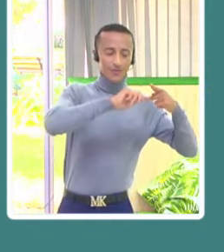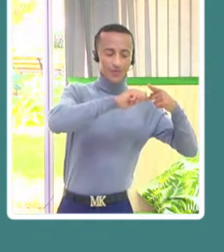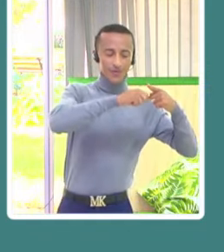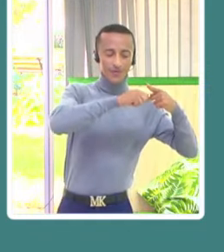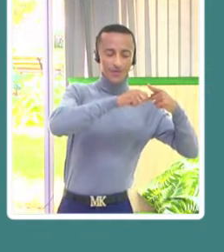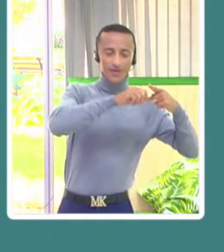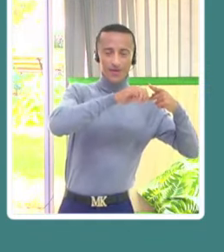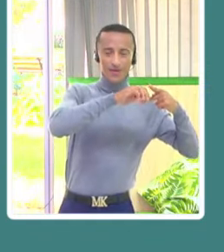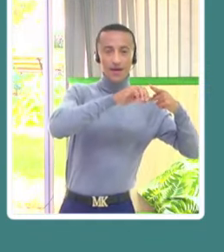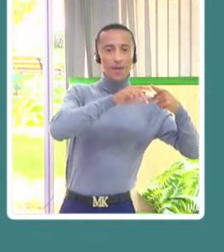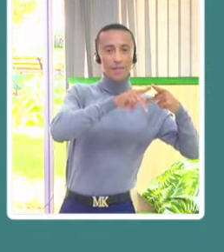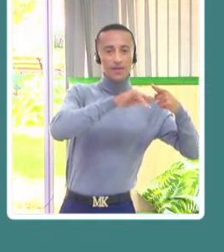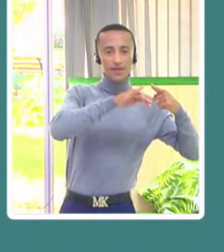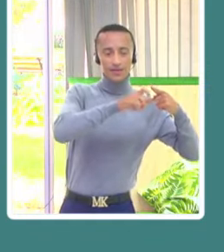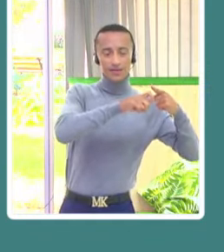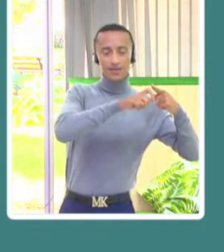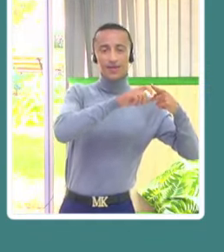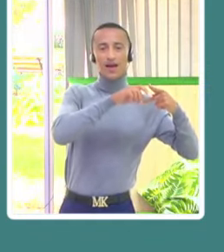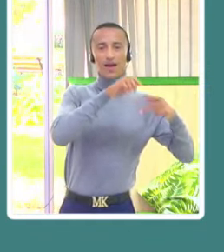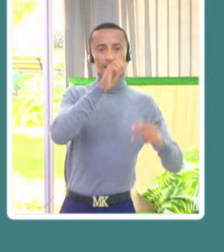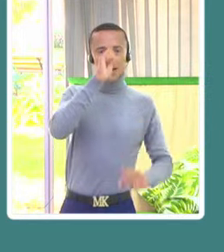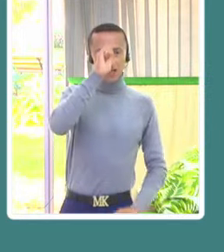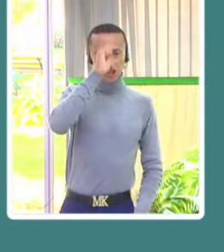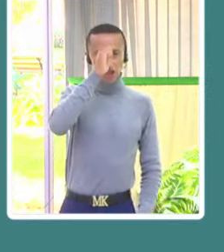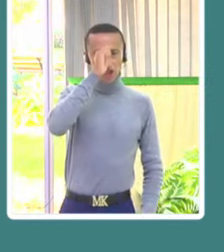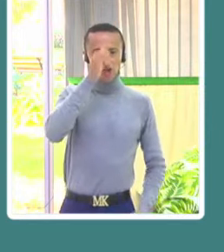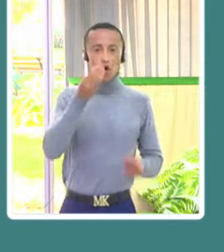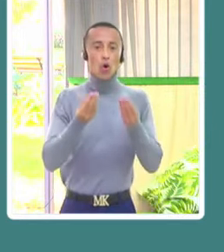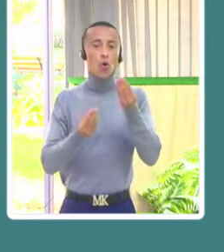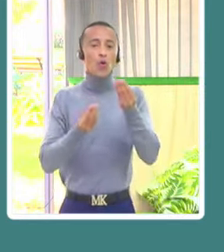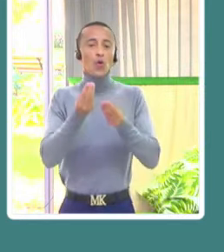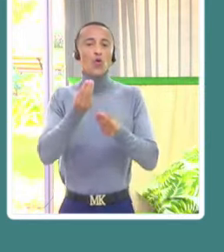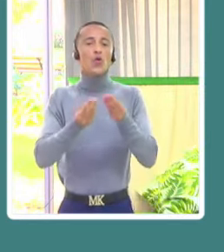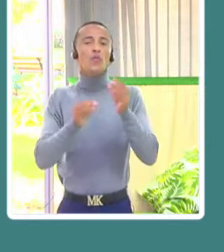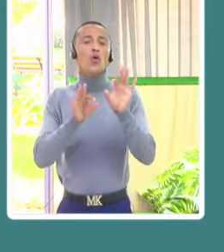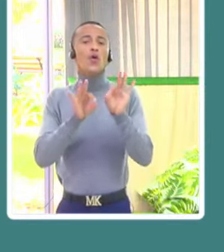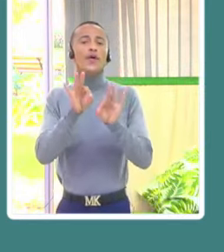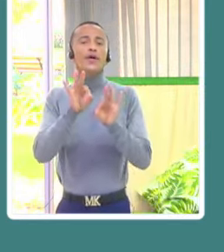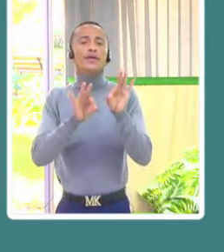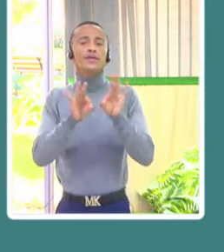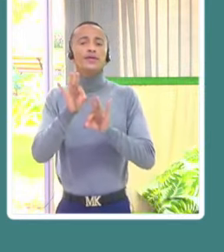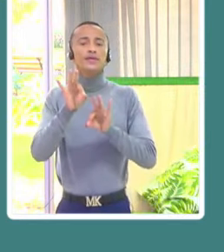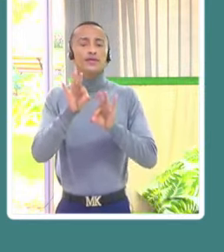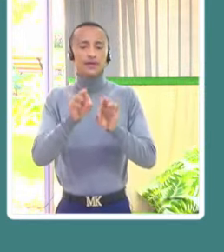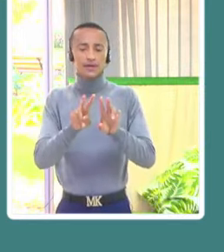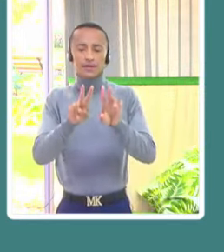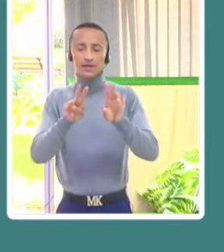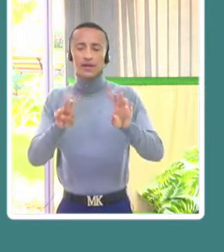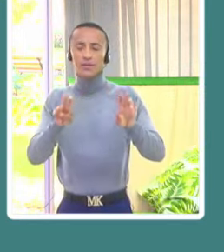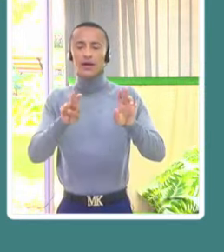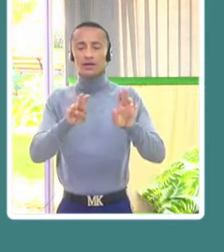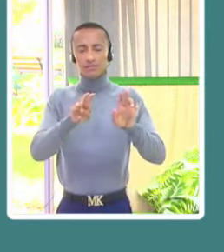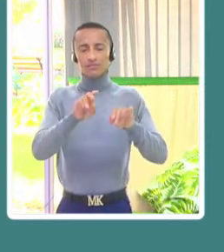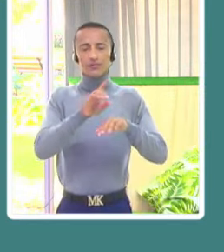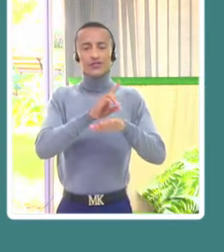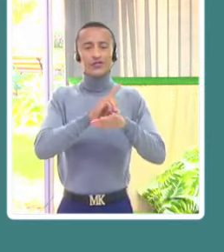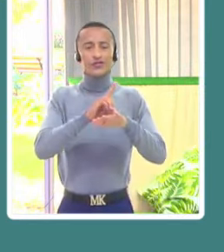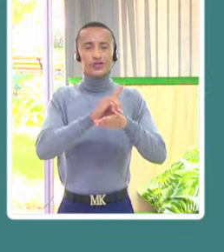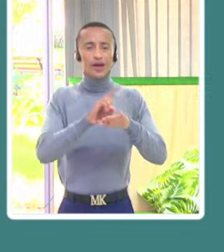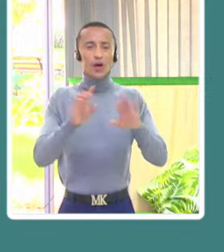SDGs? How do we bring all this together? And we have tried in this